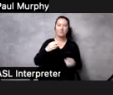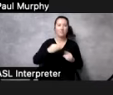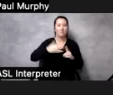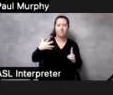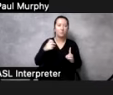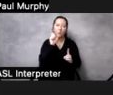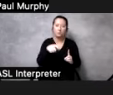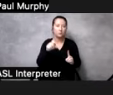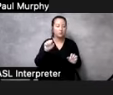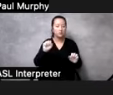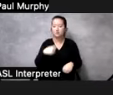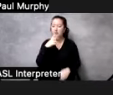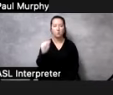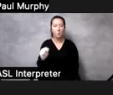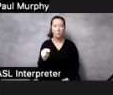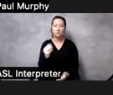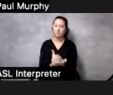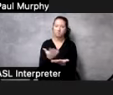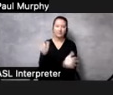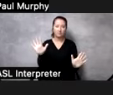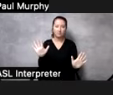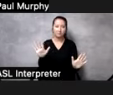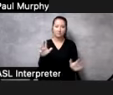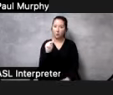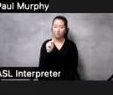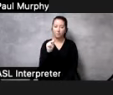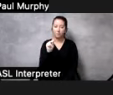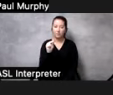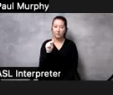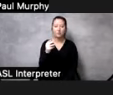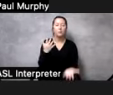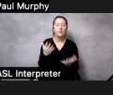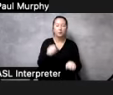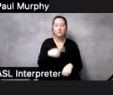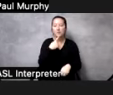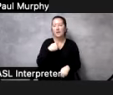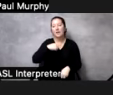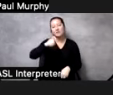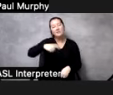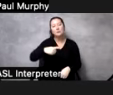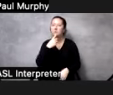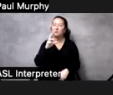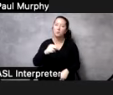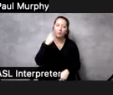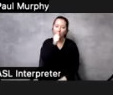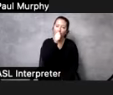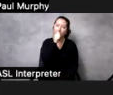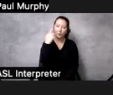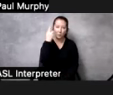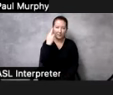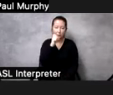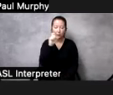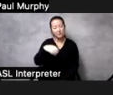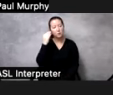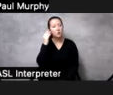okay. And if you want to use this quote, you're welcome to, right? I must decline for secret reasons. They don't always need to know the why, but it's important